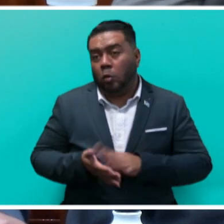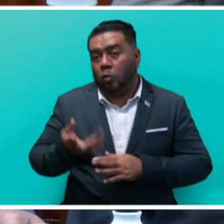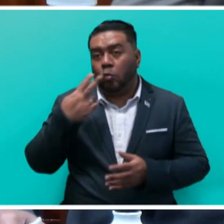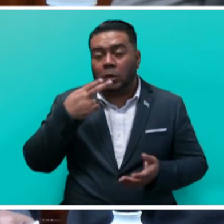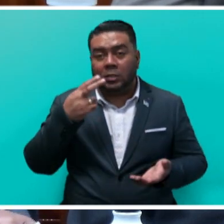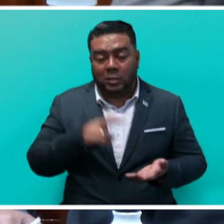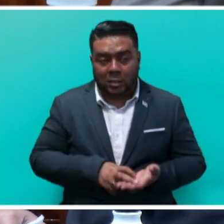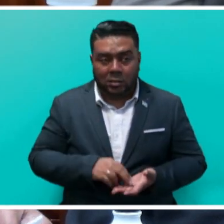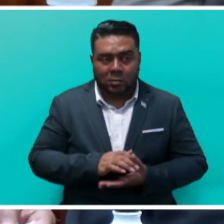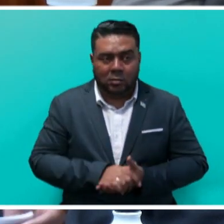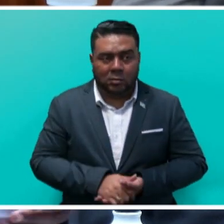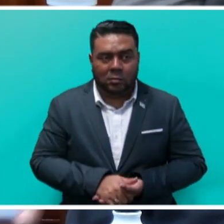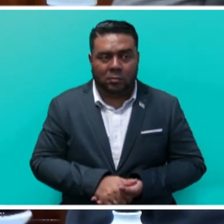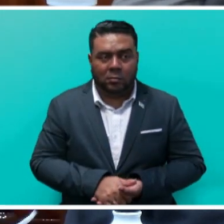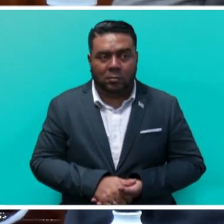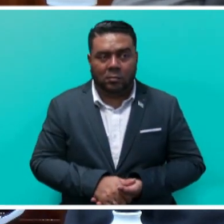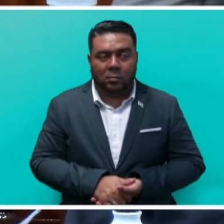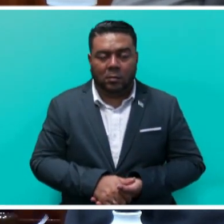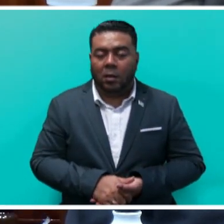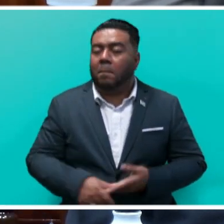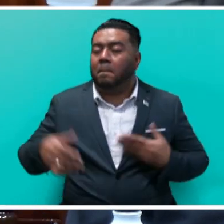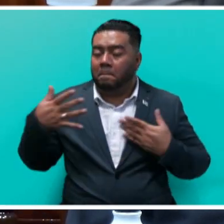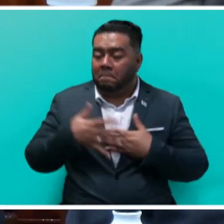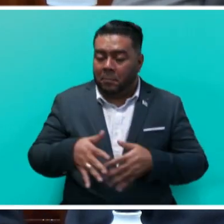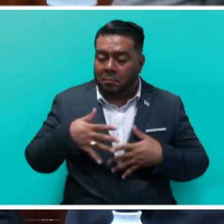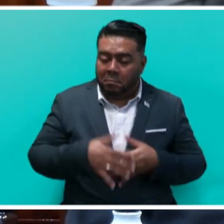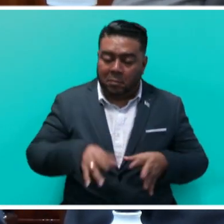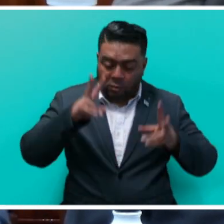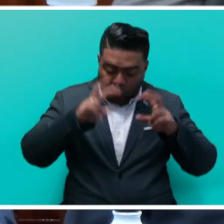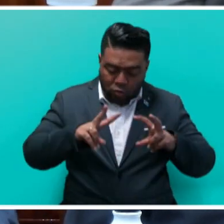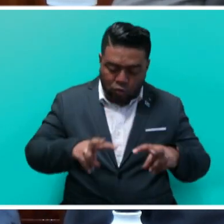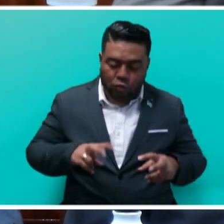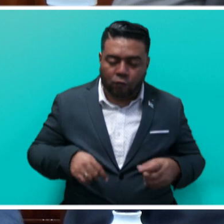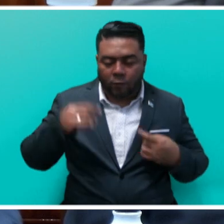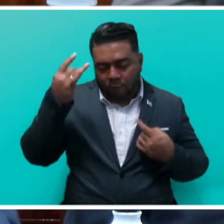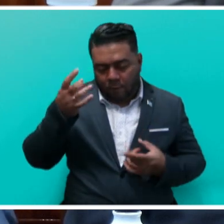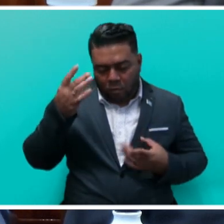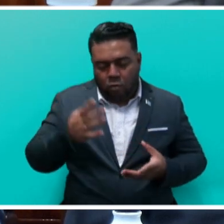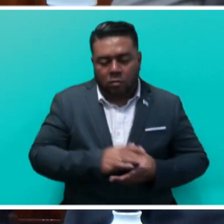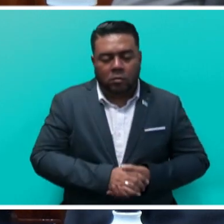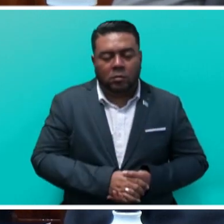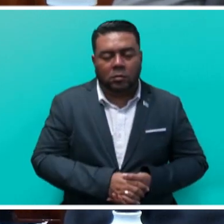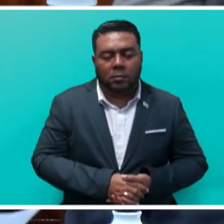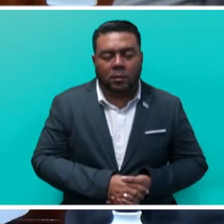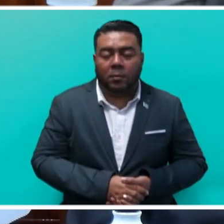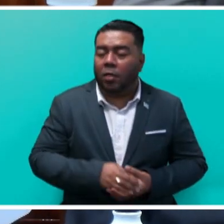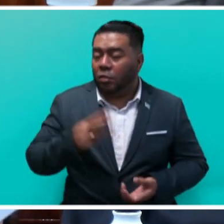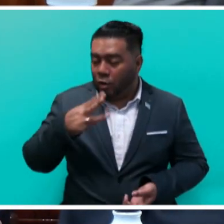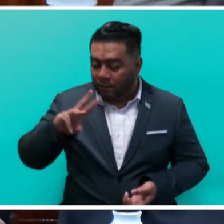register and publicly search for that information. As at 31st April